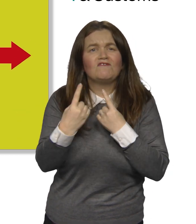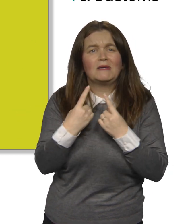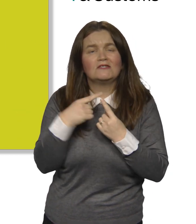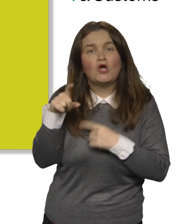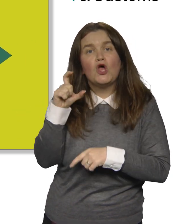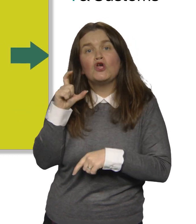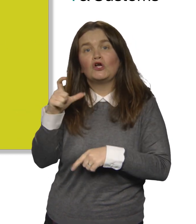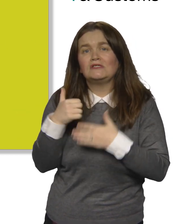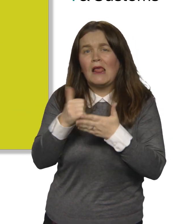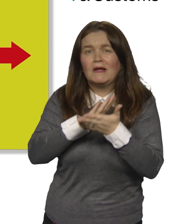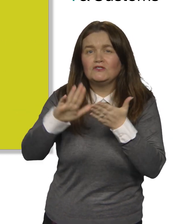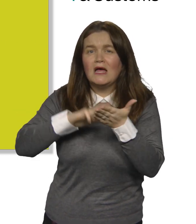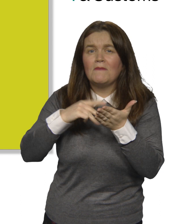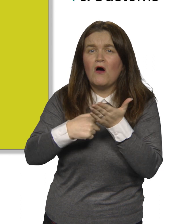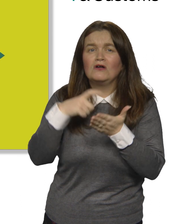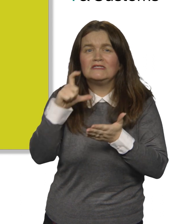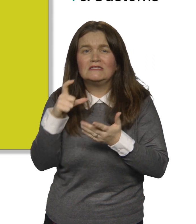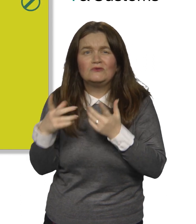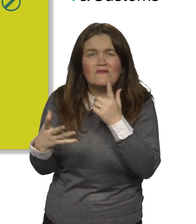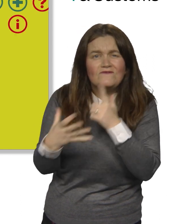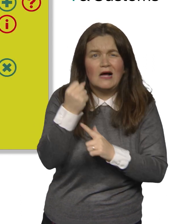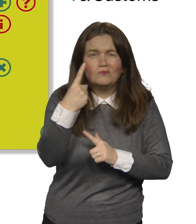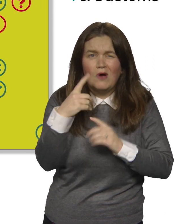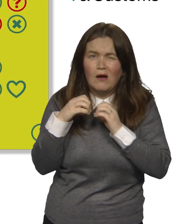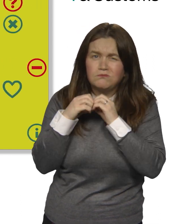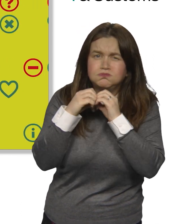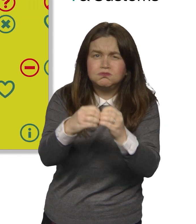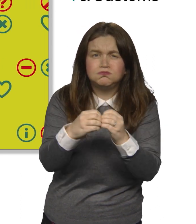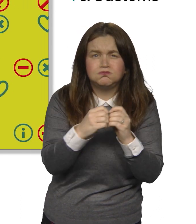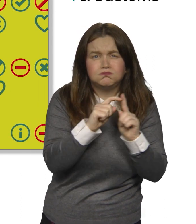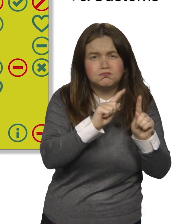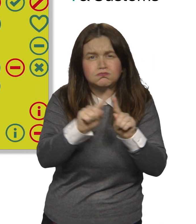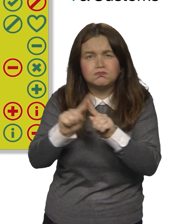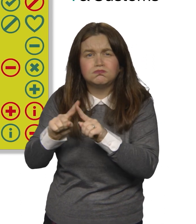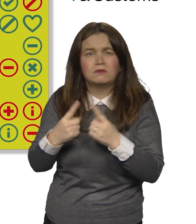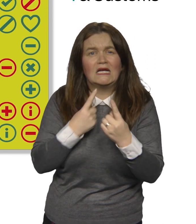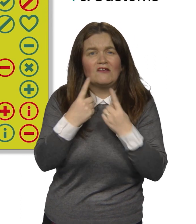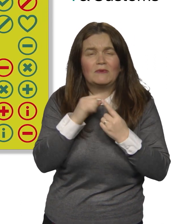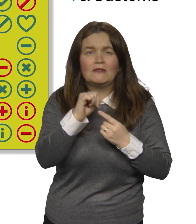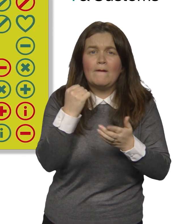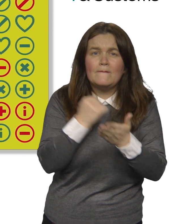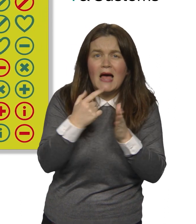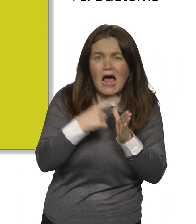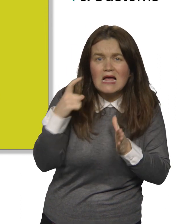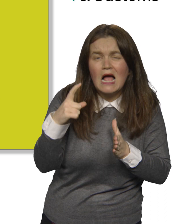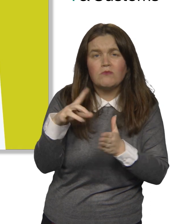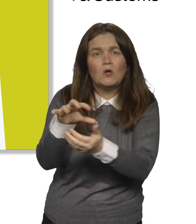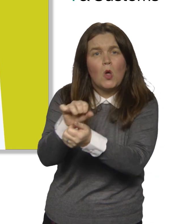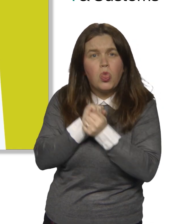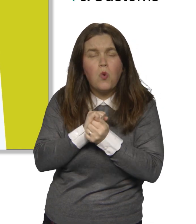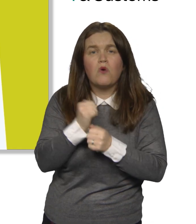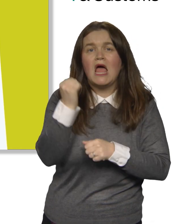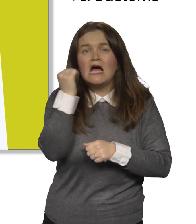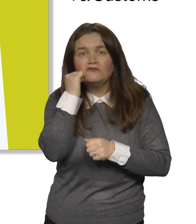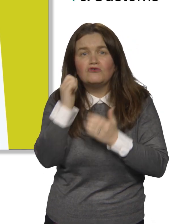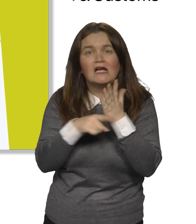lots of different sources. Connect helps HMRC to find the patterns and links in 1 billion pieces of data. By looking at bank